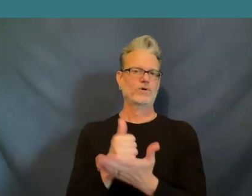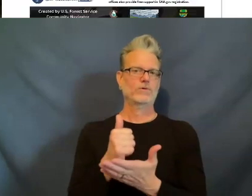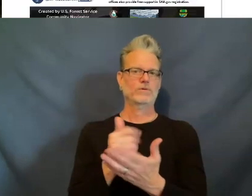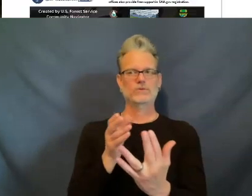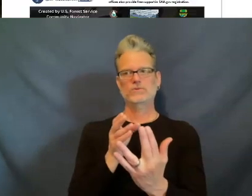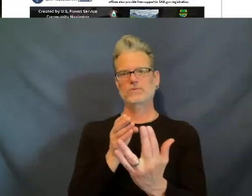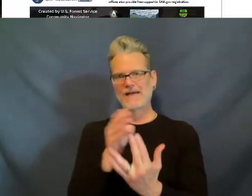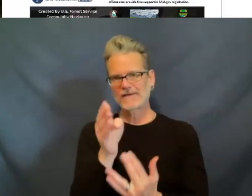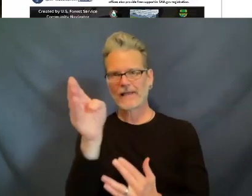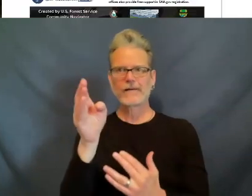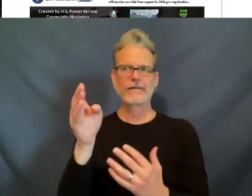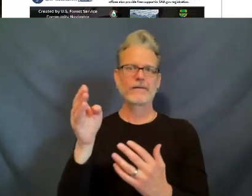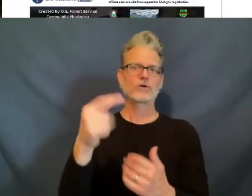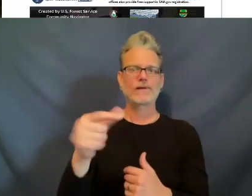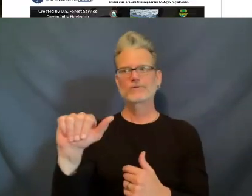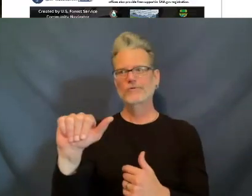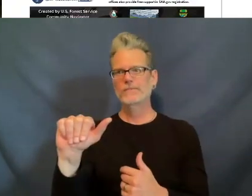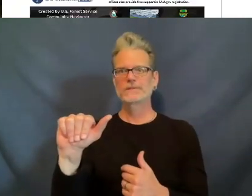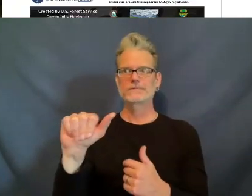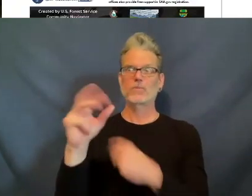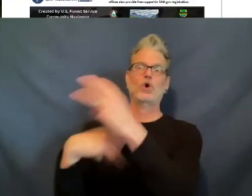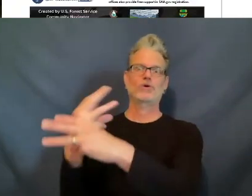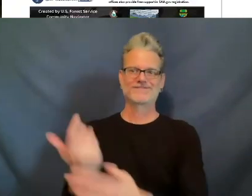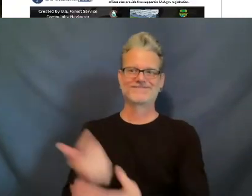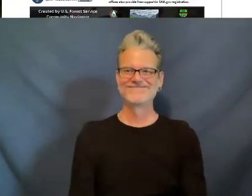world of grants and agreements.